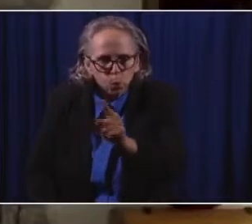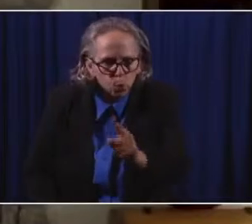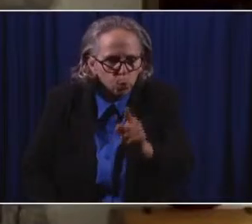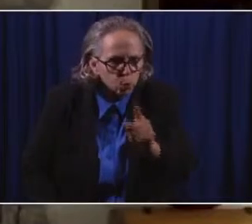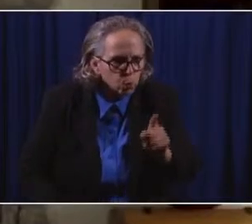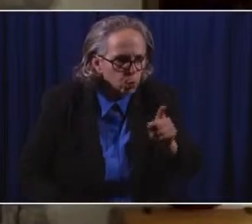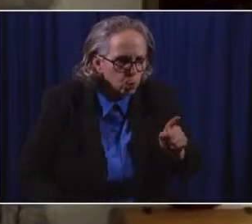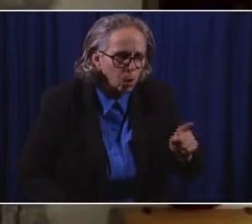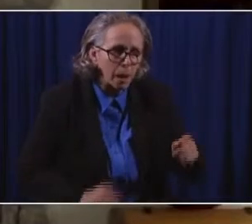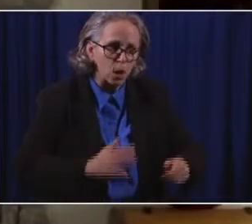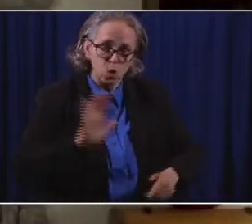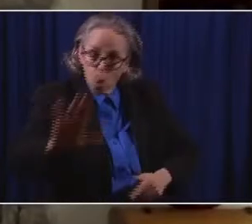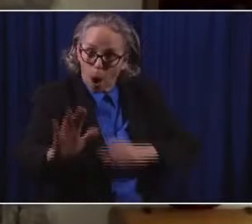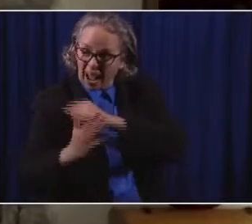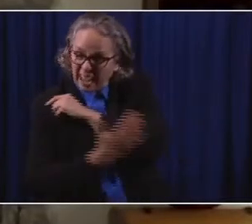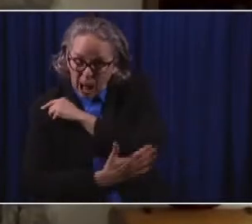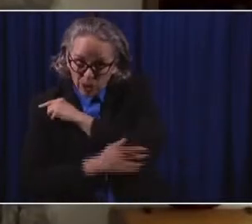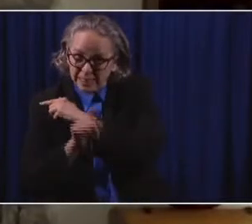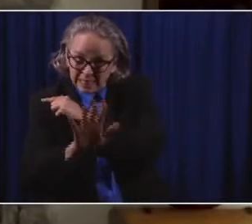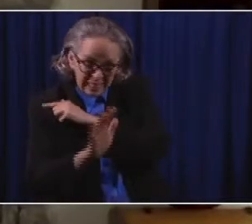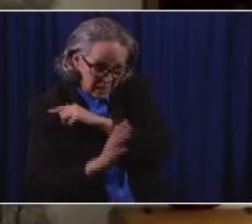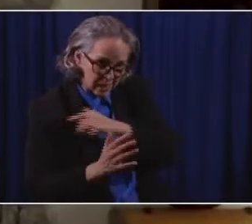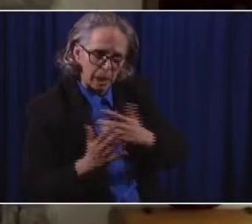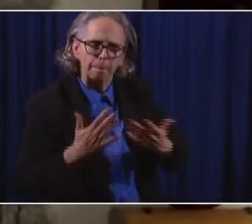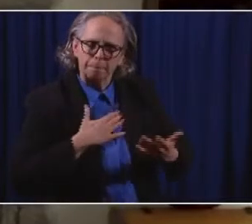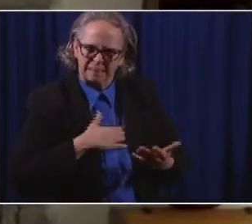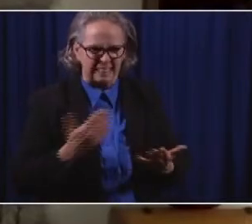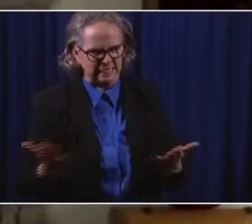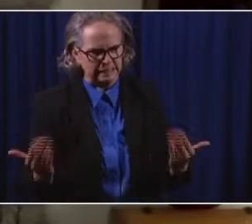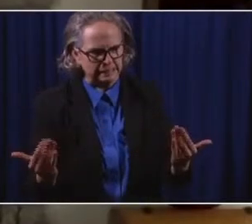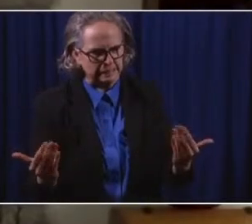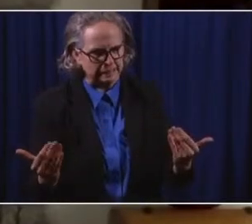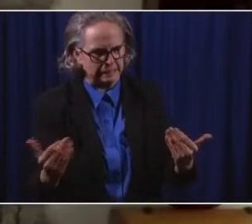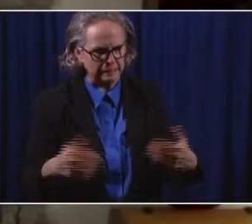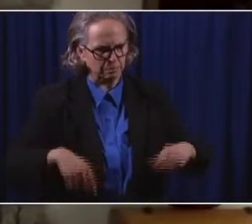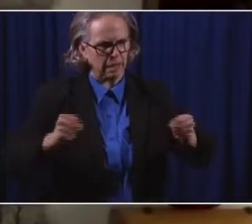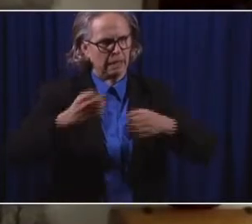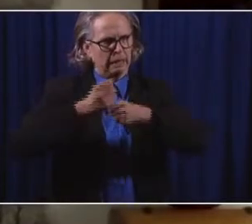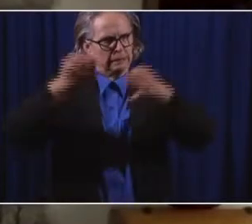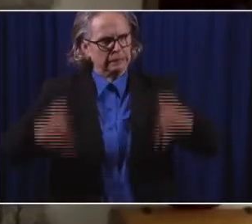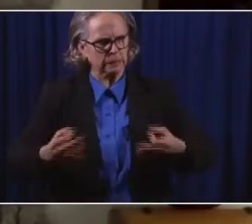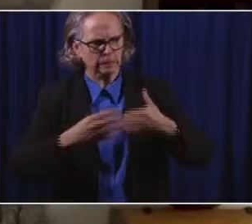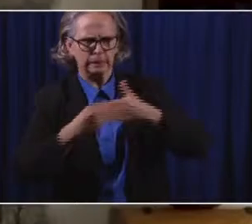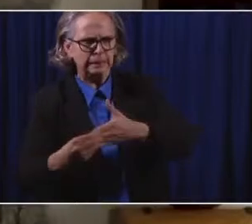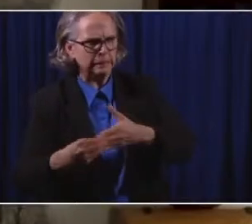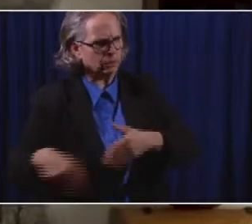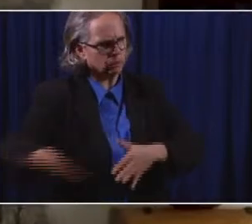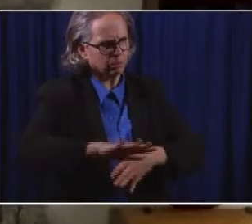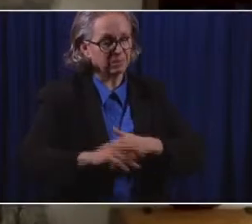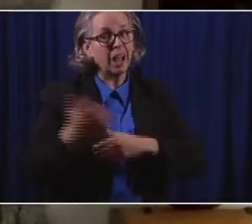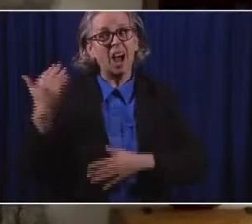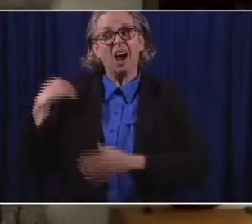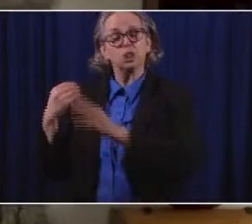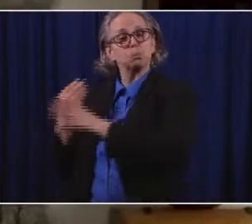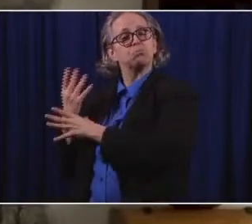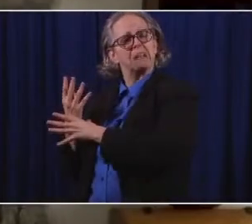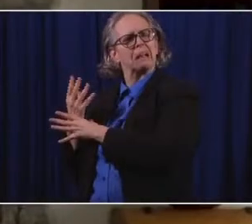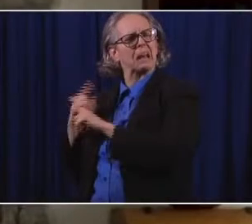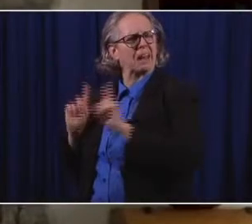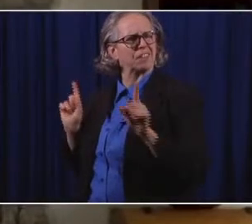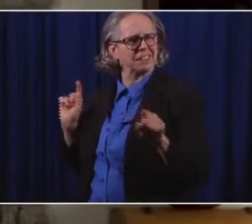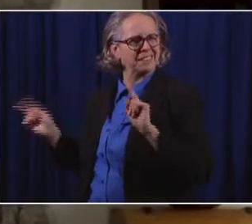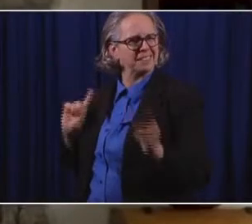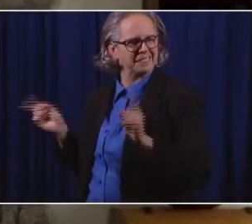today. And for those counties in the spring where it was clearly in